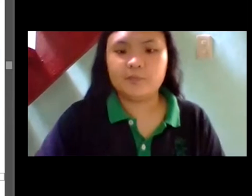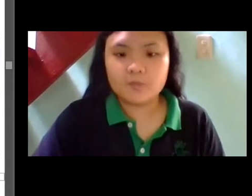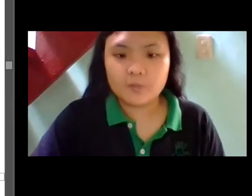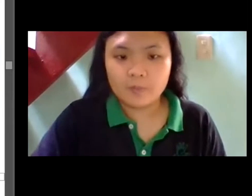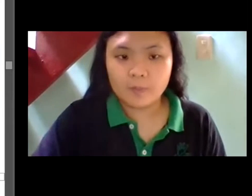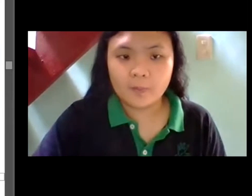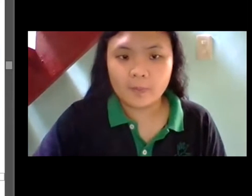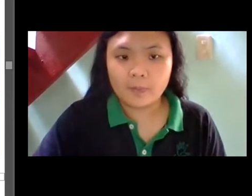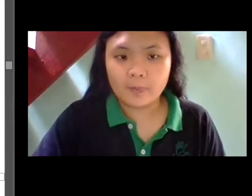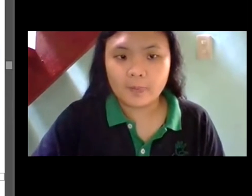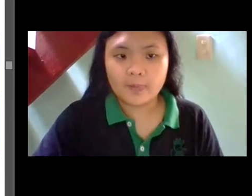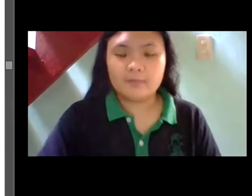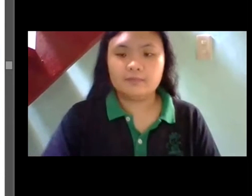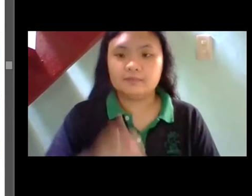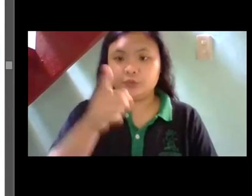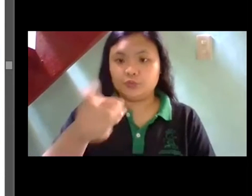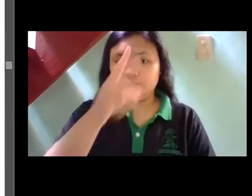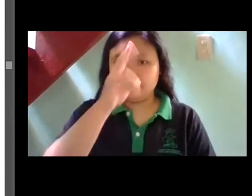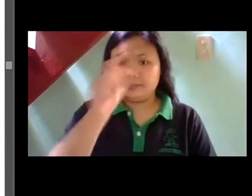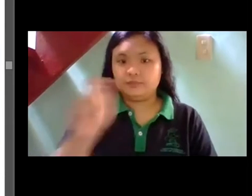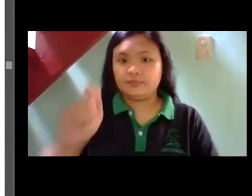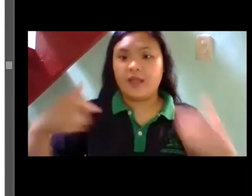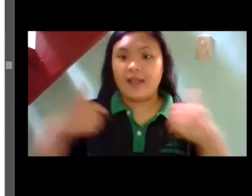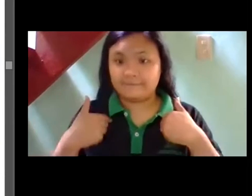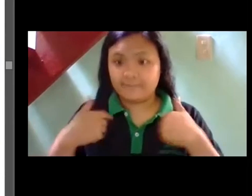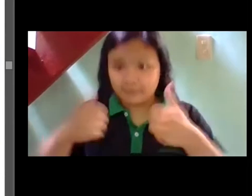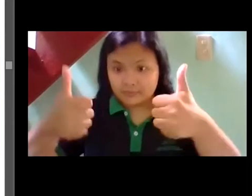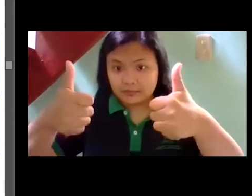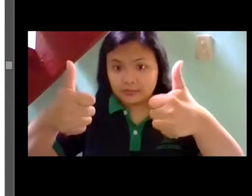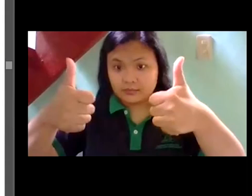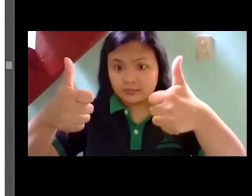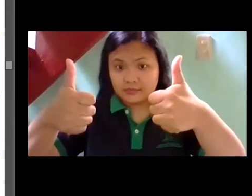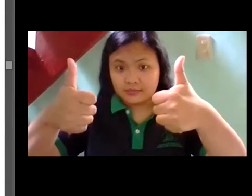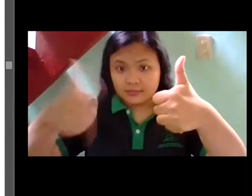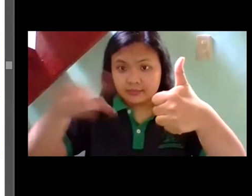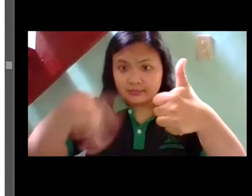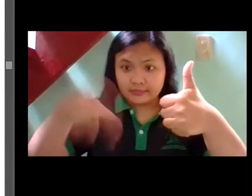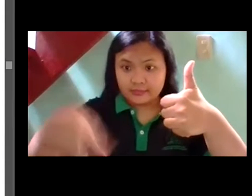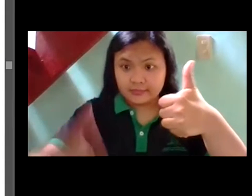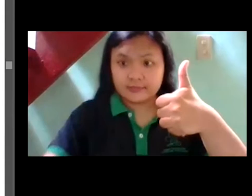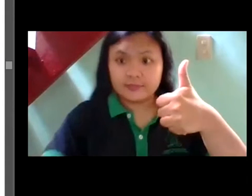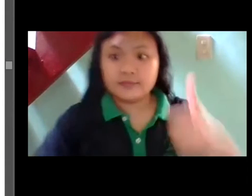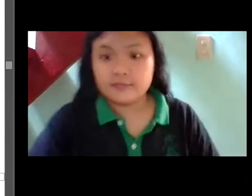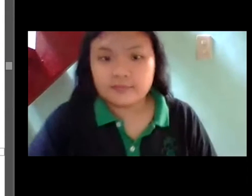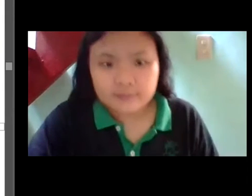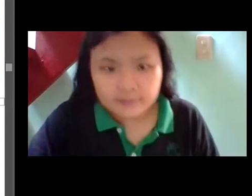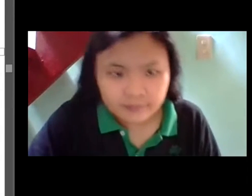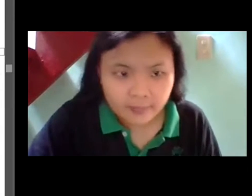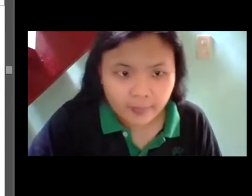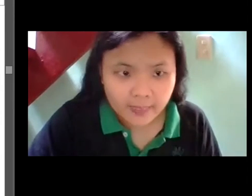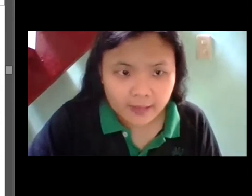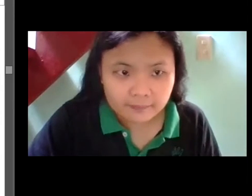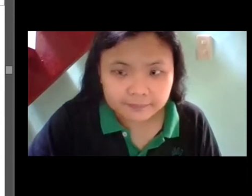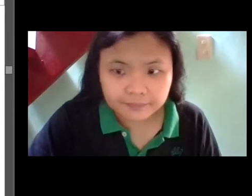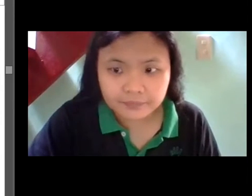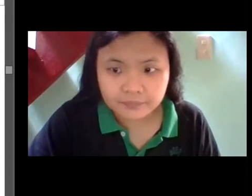Yes. And then with question on the face, you can delete that. Yeah. Yes. Yes,